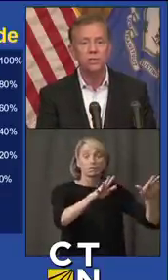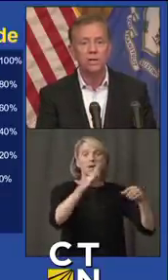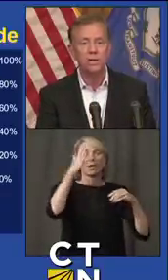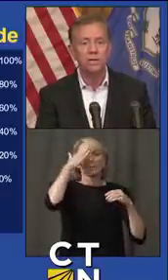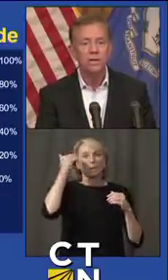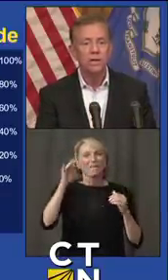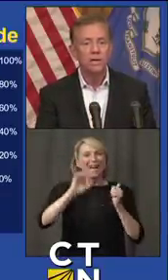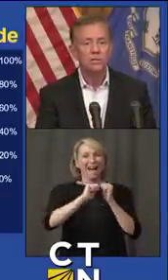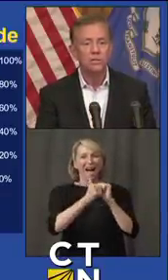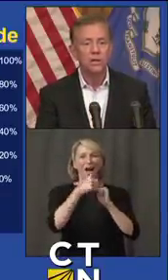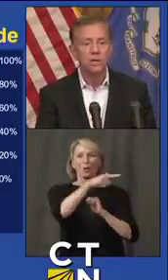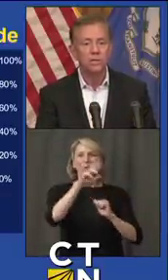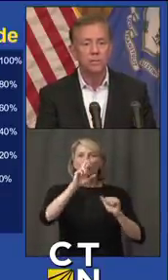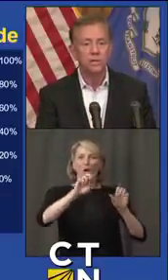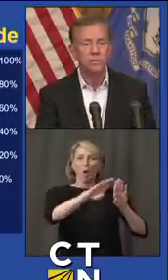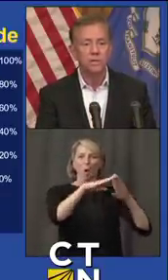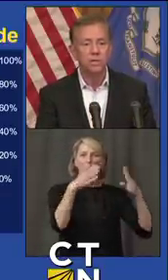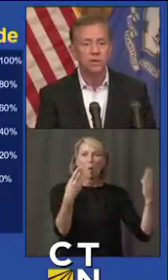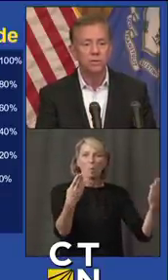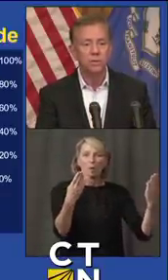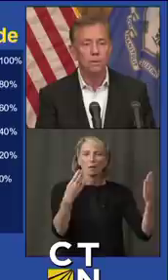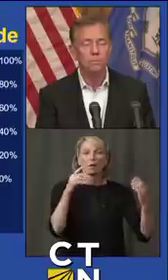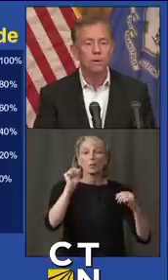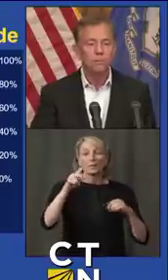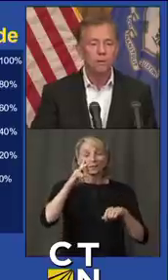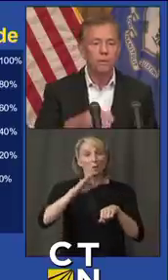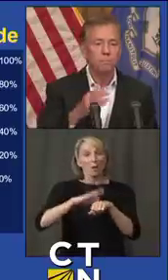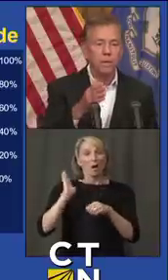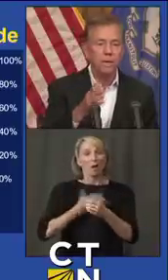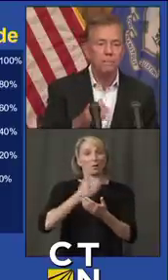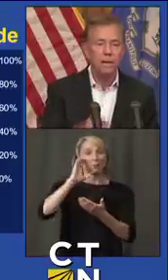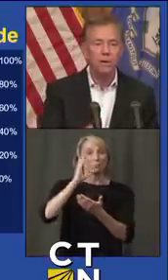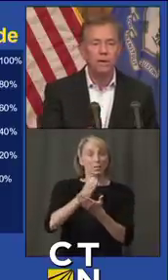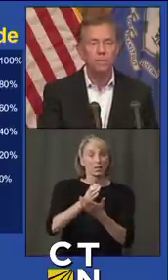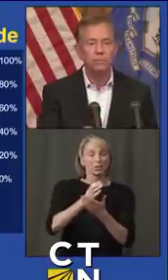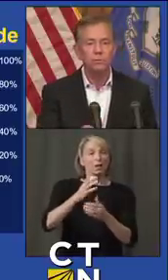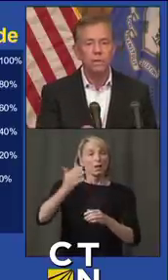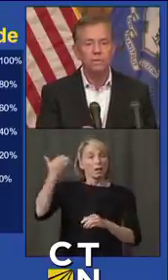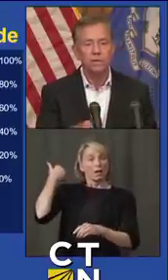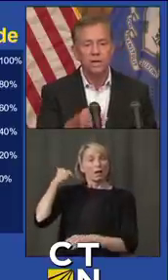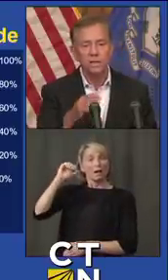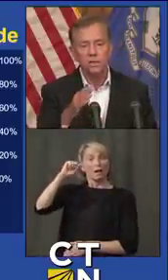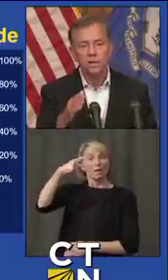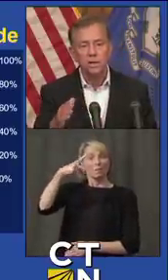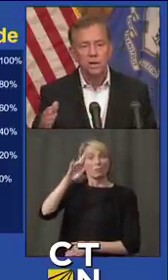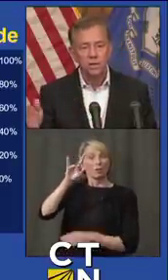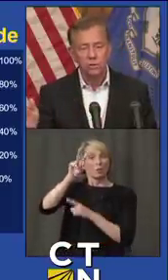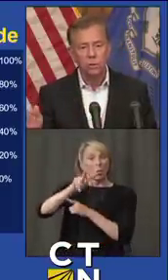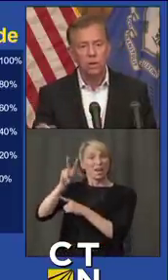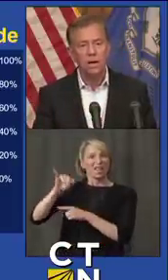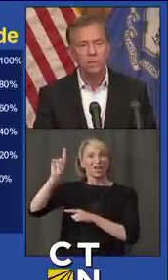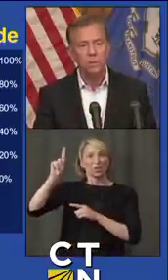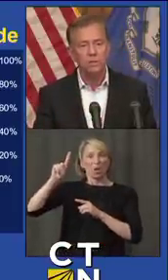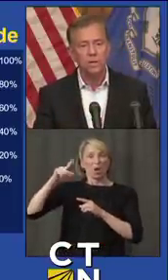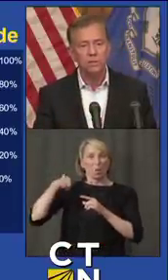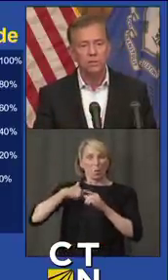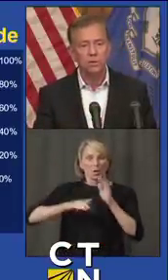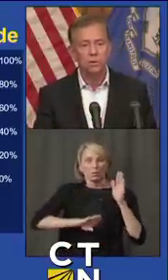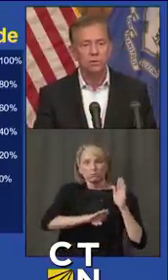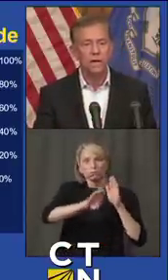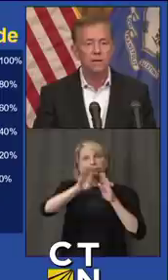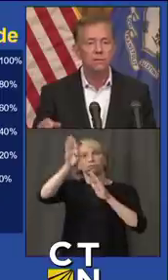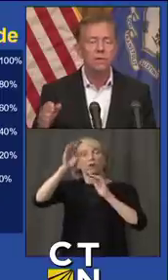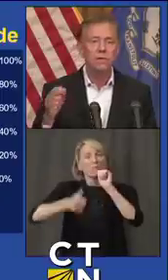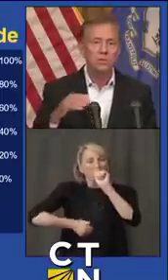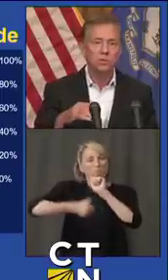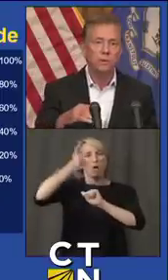hospitalization slide is indicative because they tell you from the peak back on April 22nd, our total hospitalization's